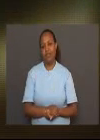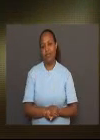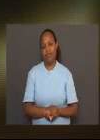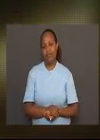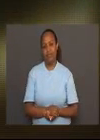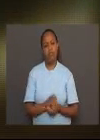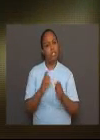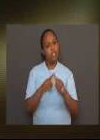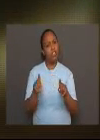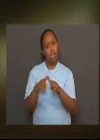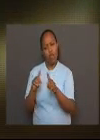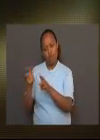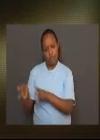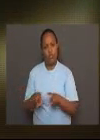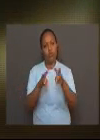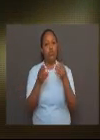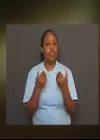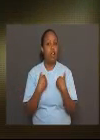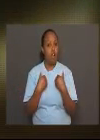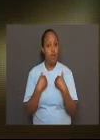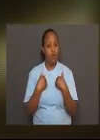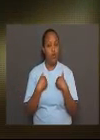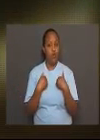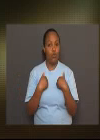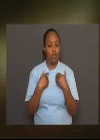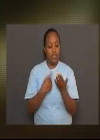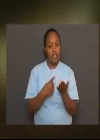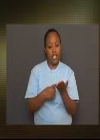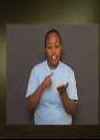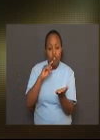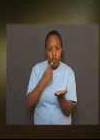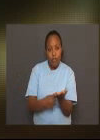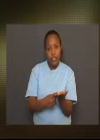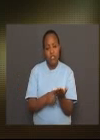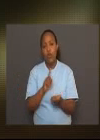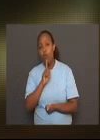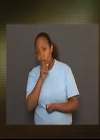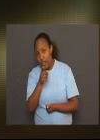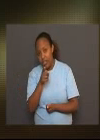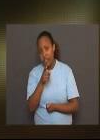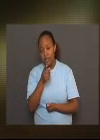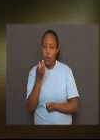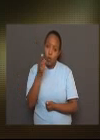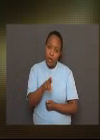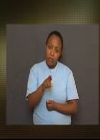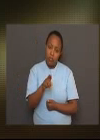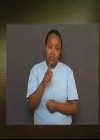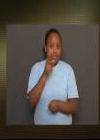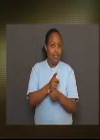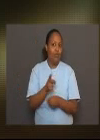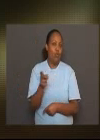There are different ways of ensuring that information is true or